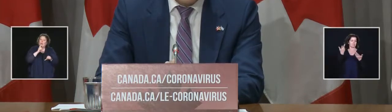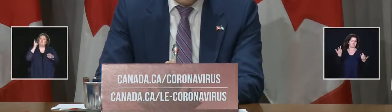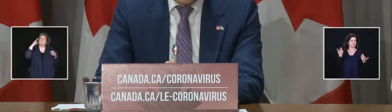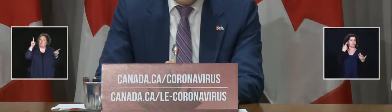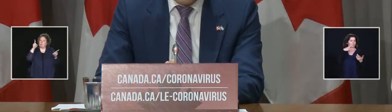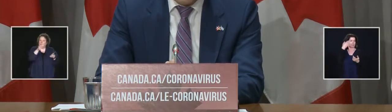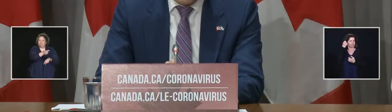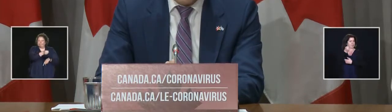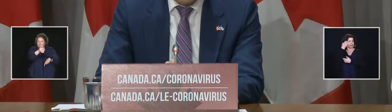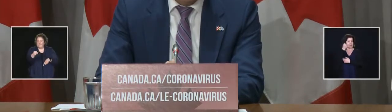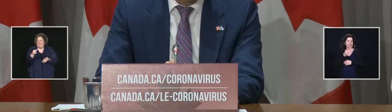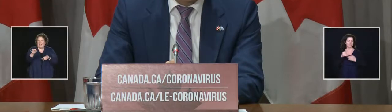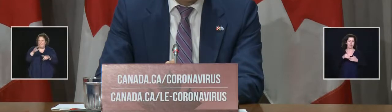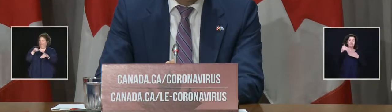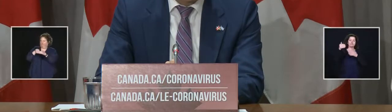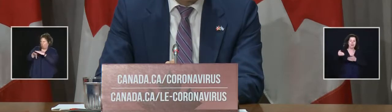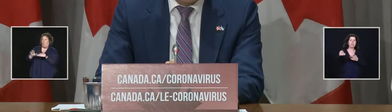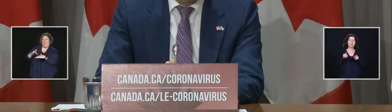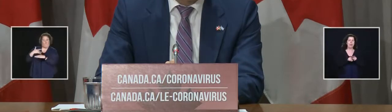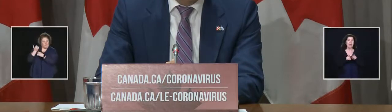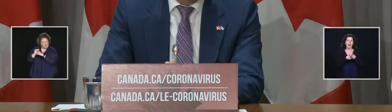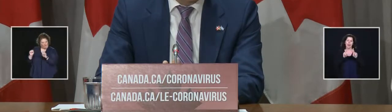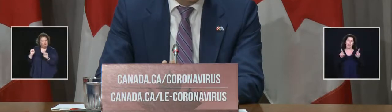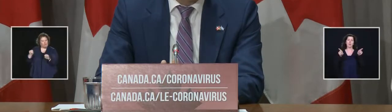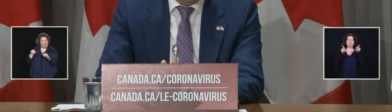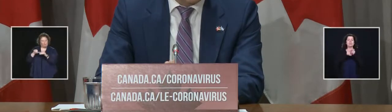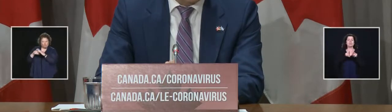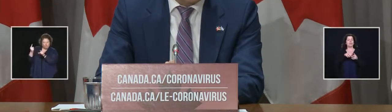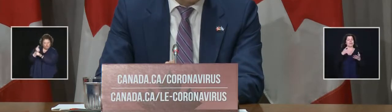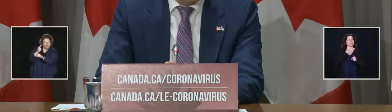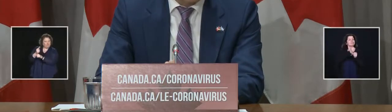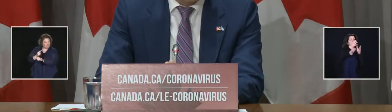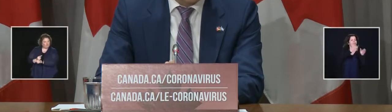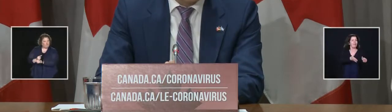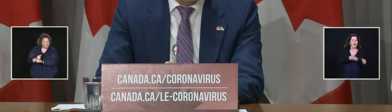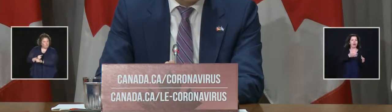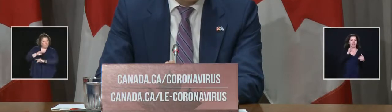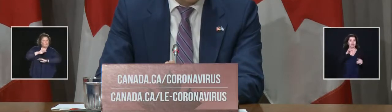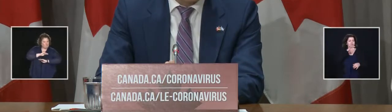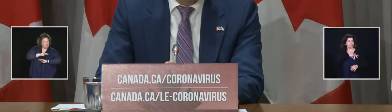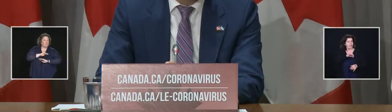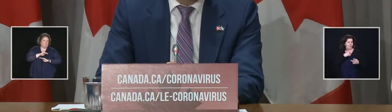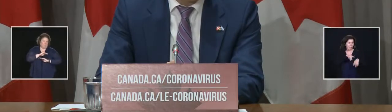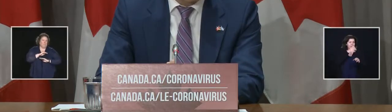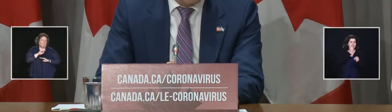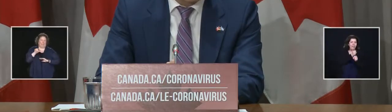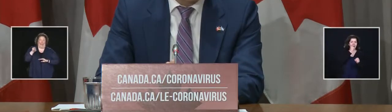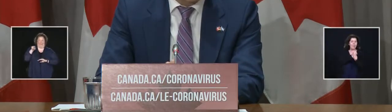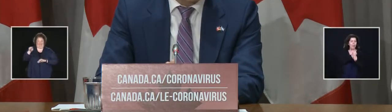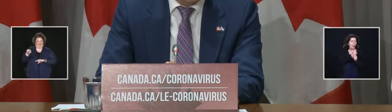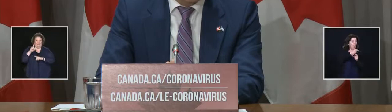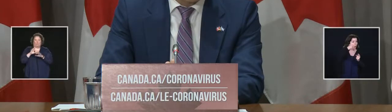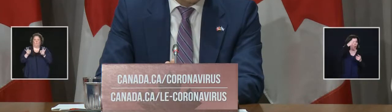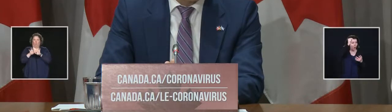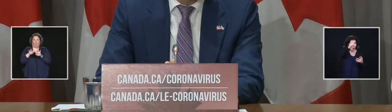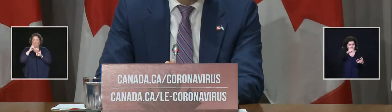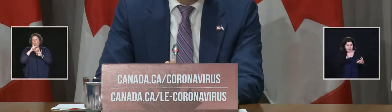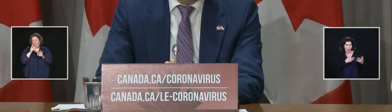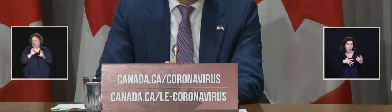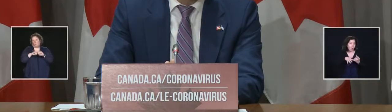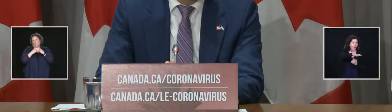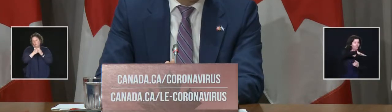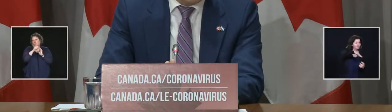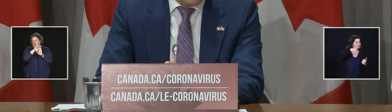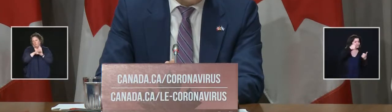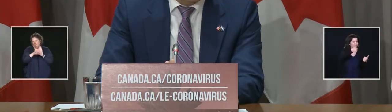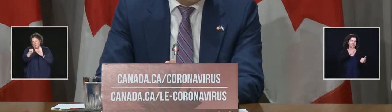working conditions are being met. Those conditions are important to the future of social policy. But the most important message is that we